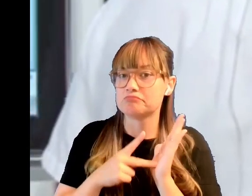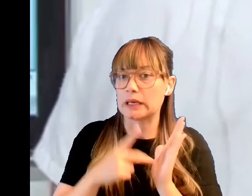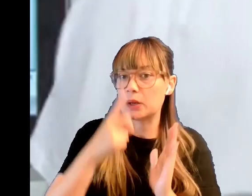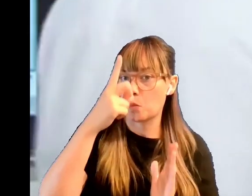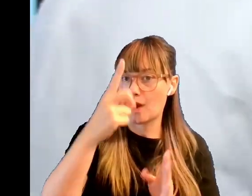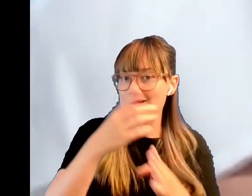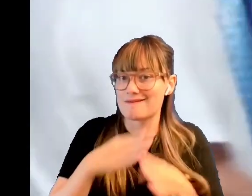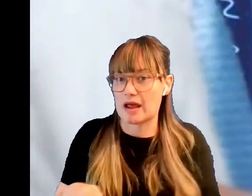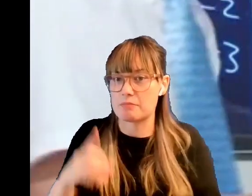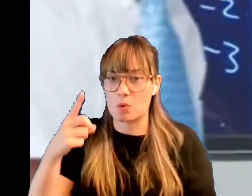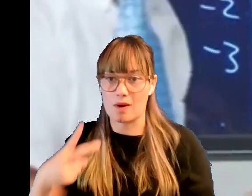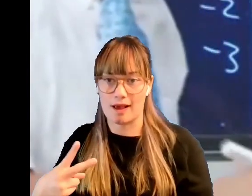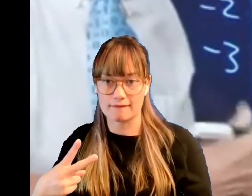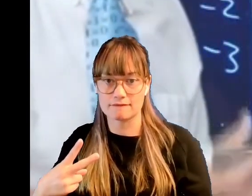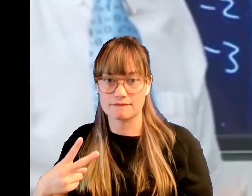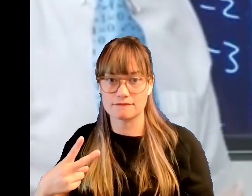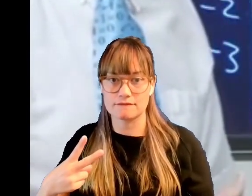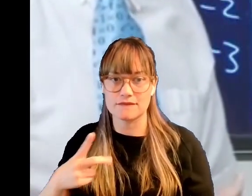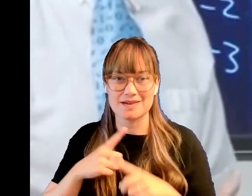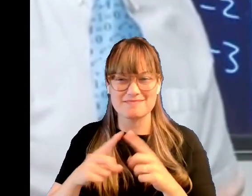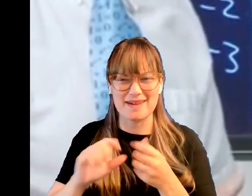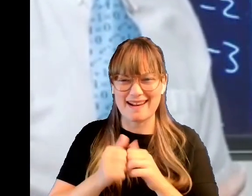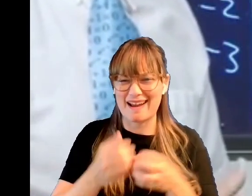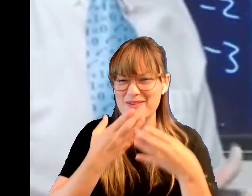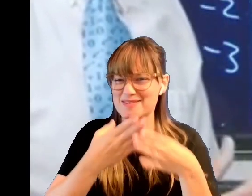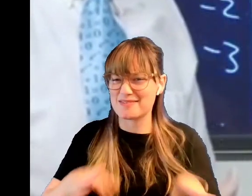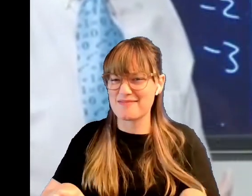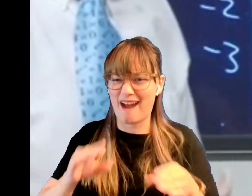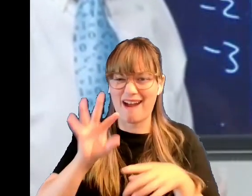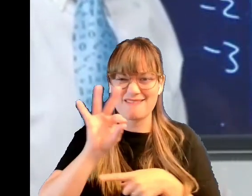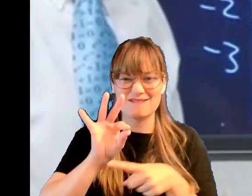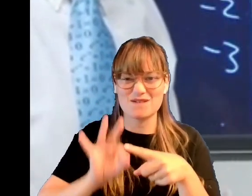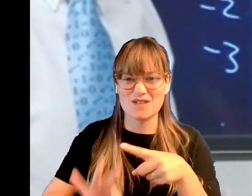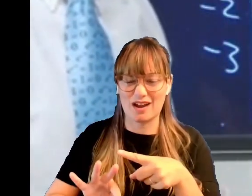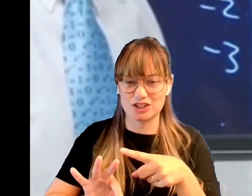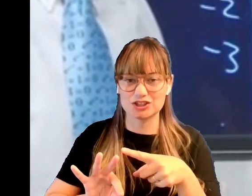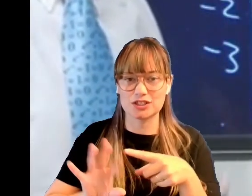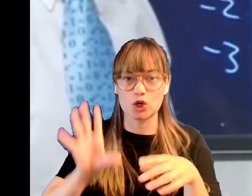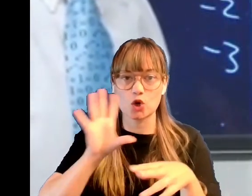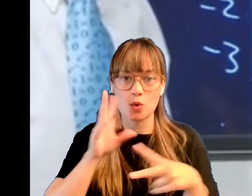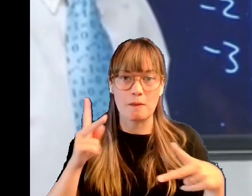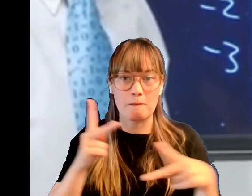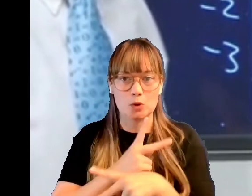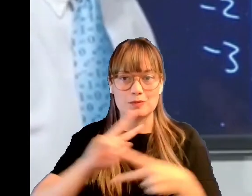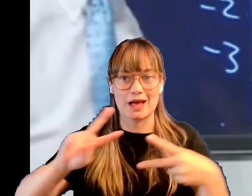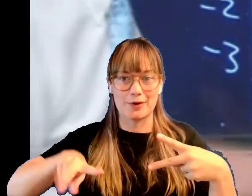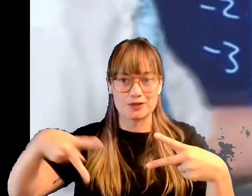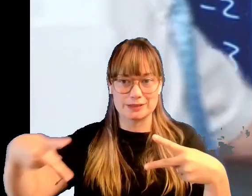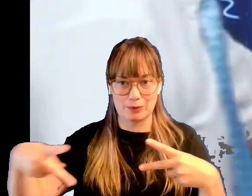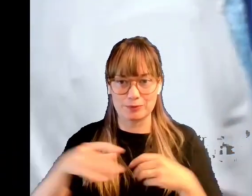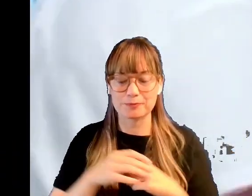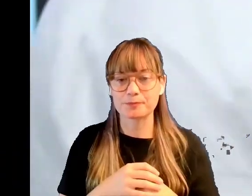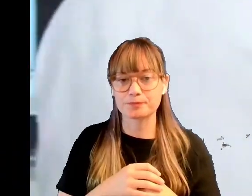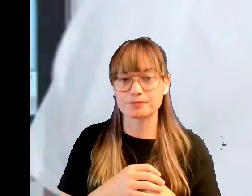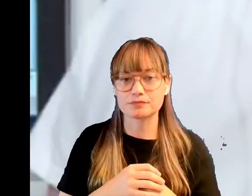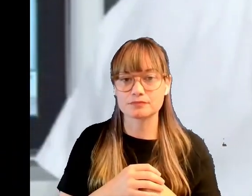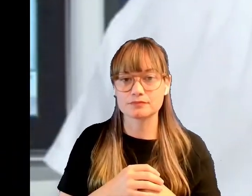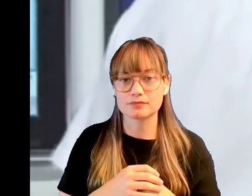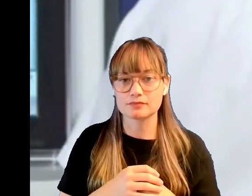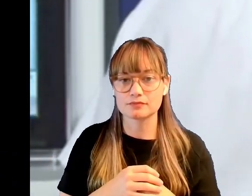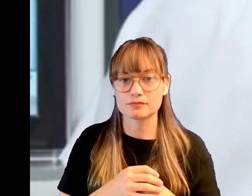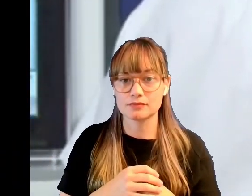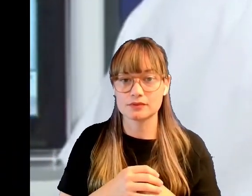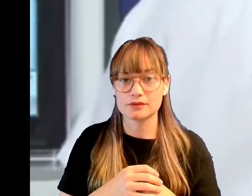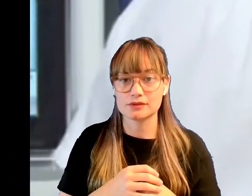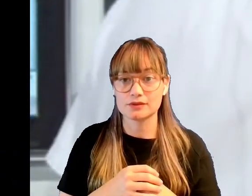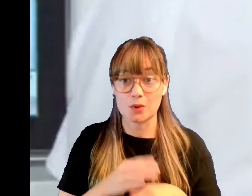by 1/2. But again, the way we divide fractions is we multiply by the reciprocal. Dividing by